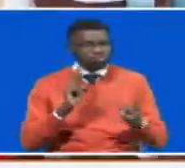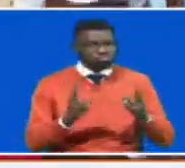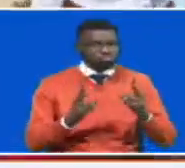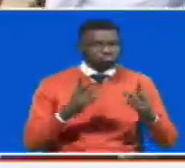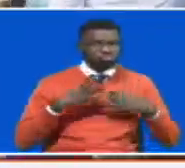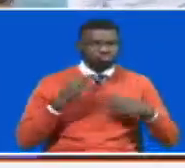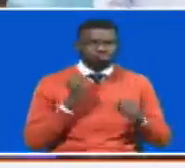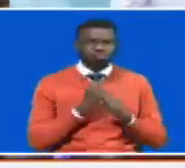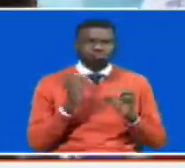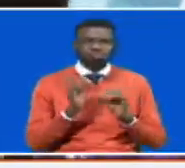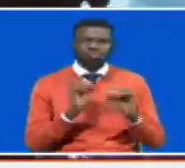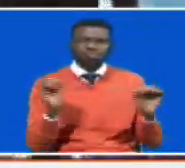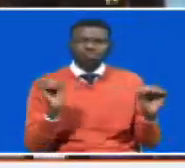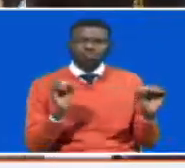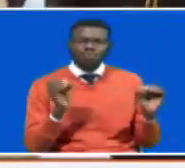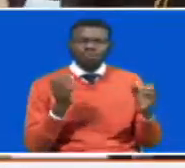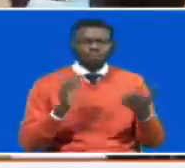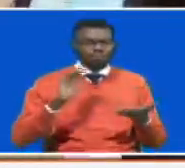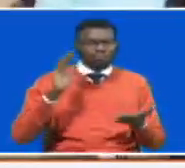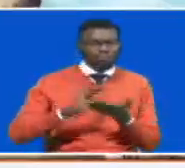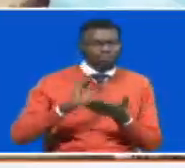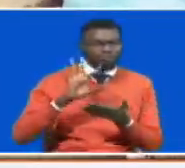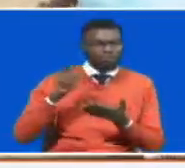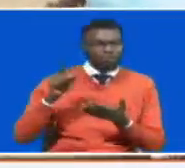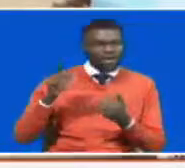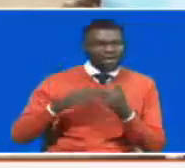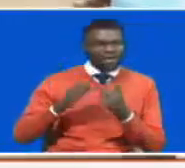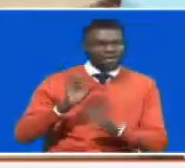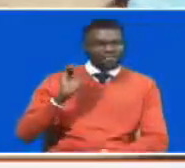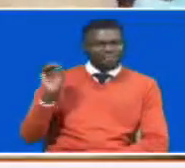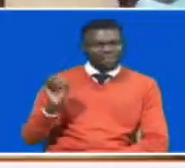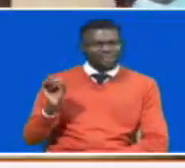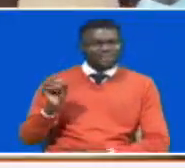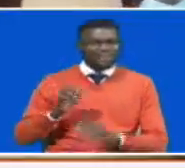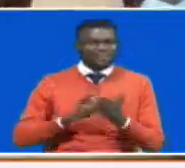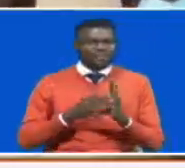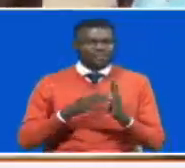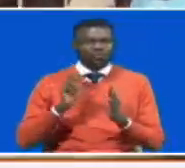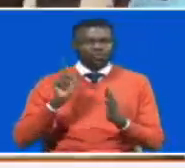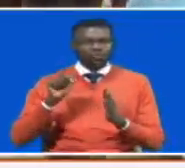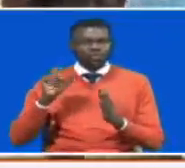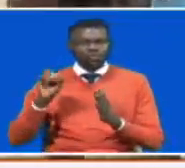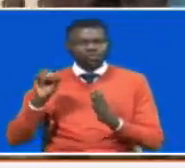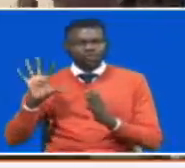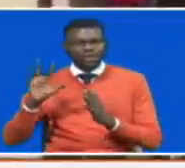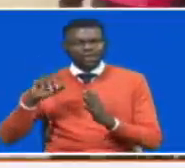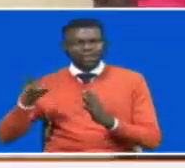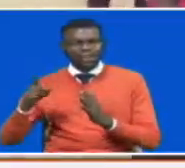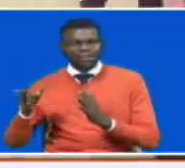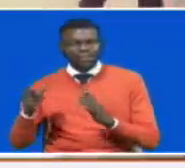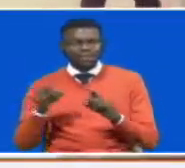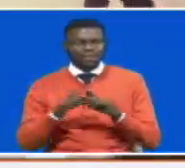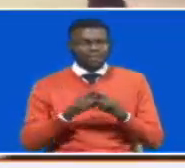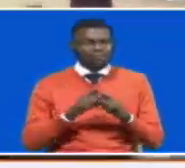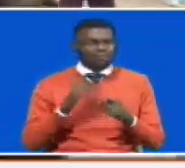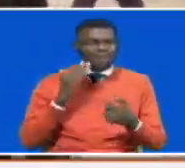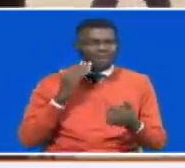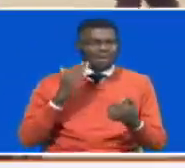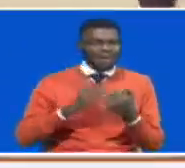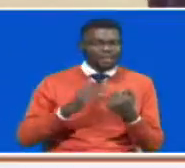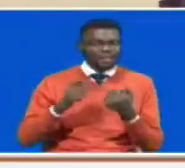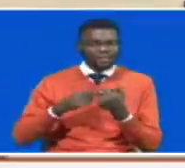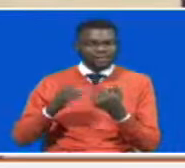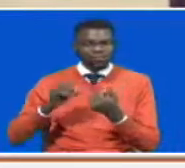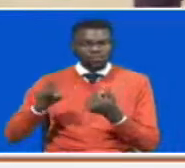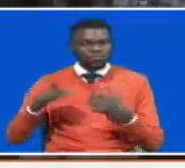of unemployment reduced to 4.9%, reflecting a drop from 1.05 million to 960,000